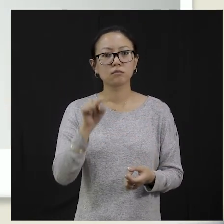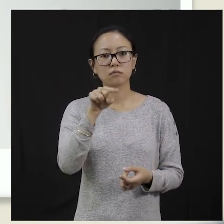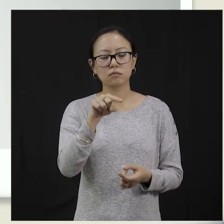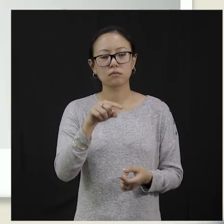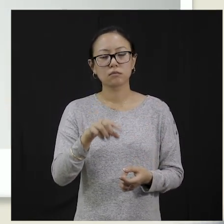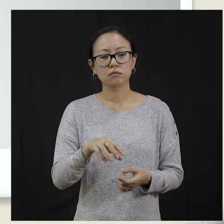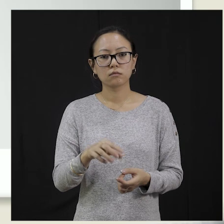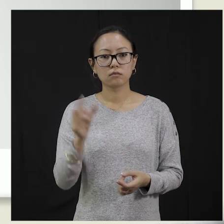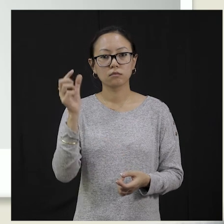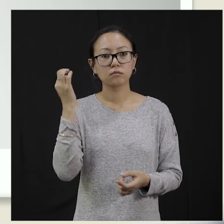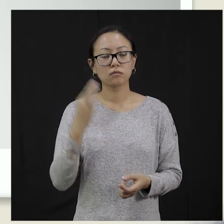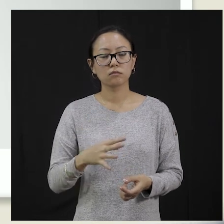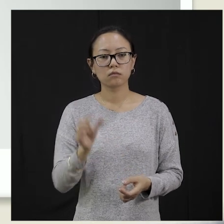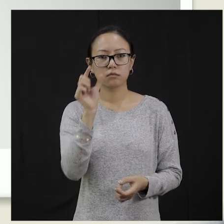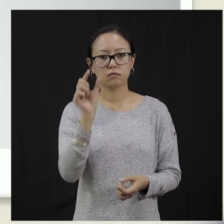time. Okay?